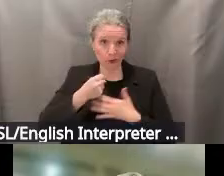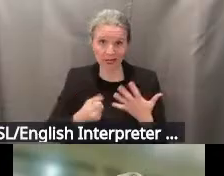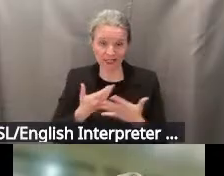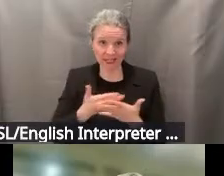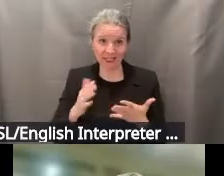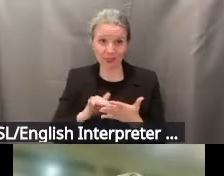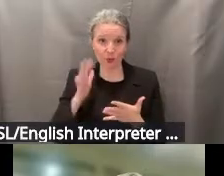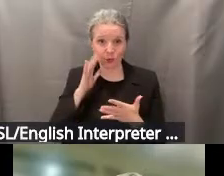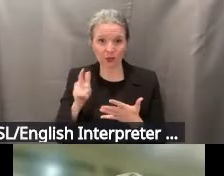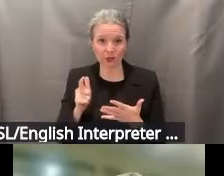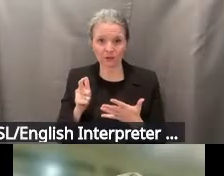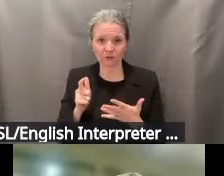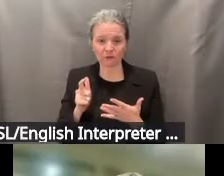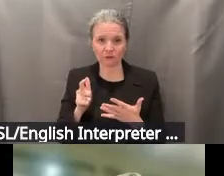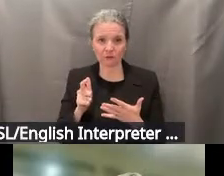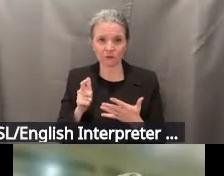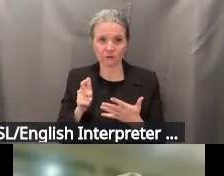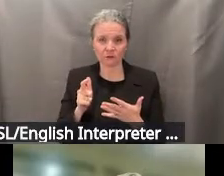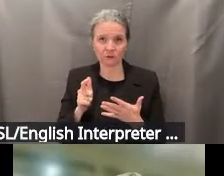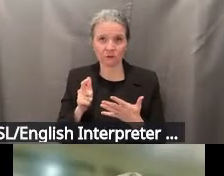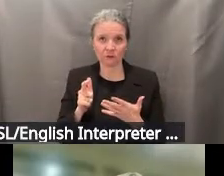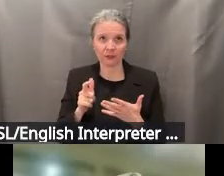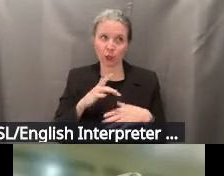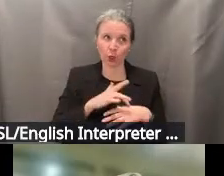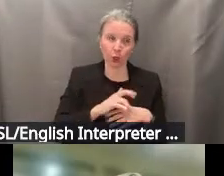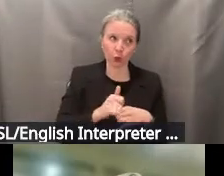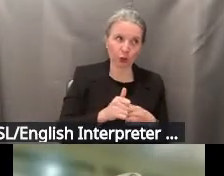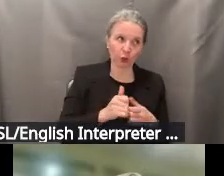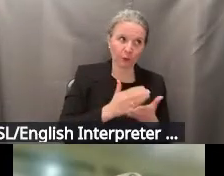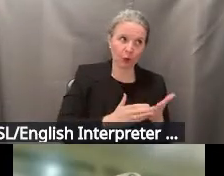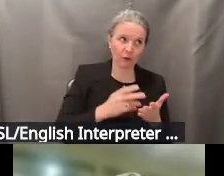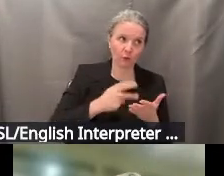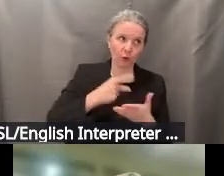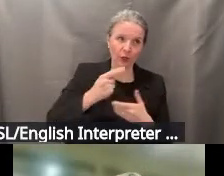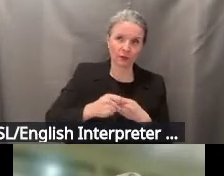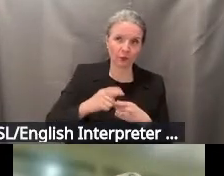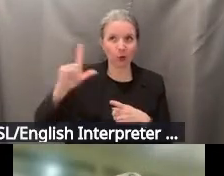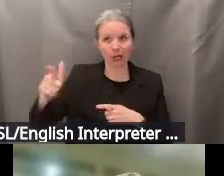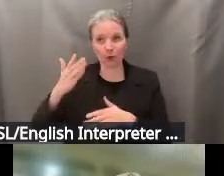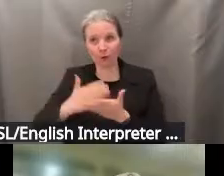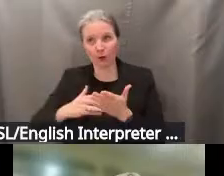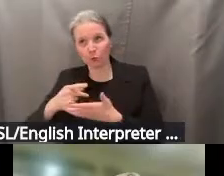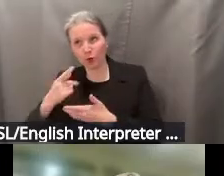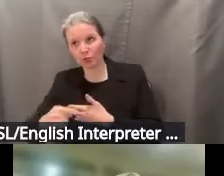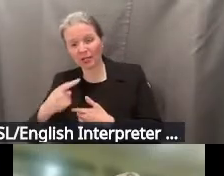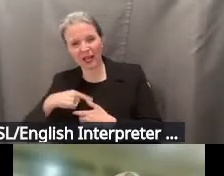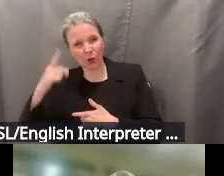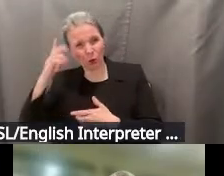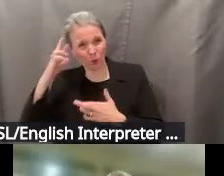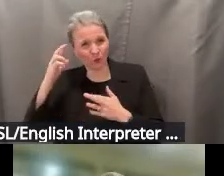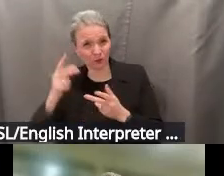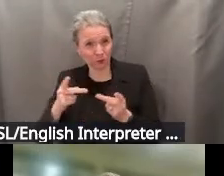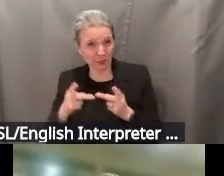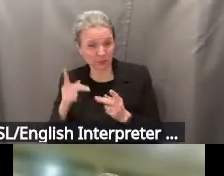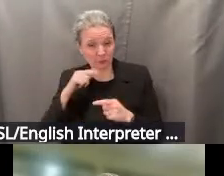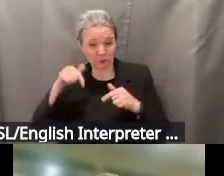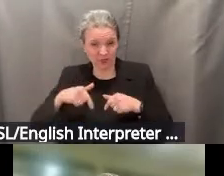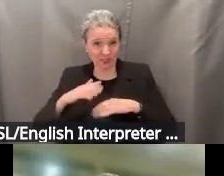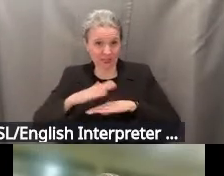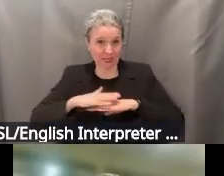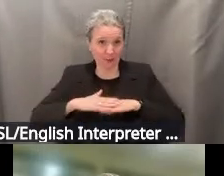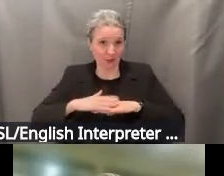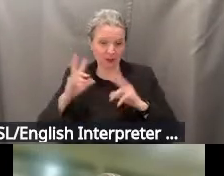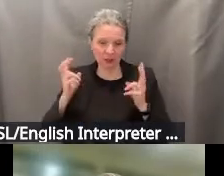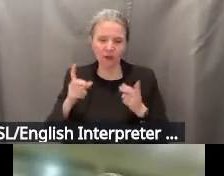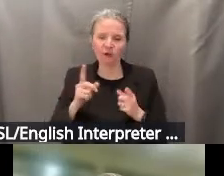going to be phased earlier versus phased later. And I hope that there is a space for folks that are at this table